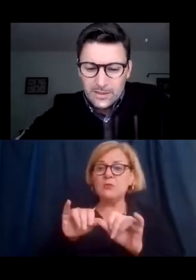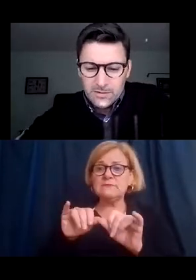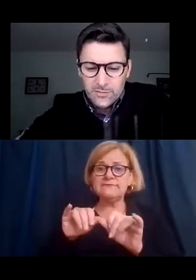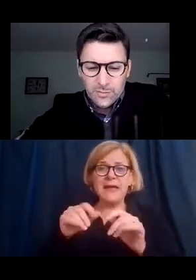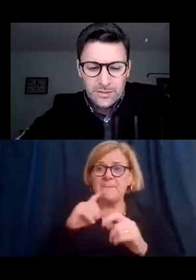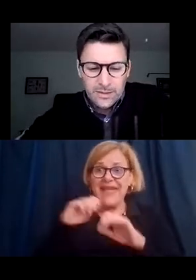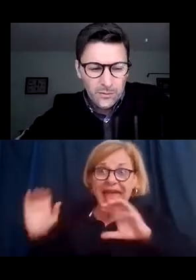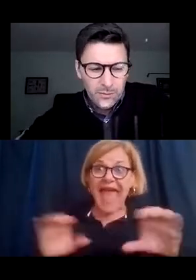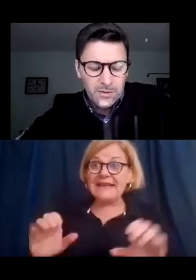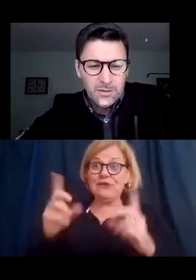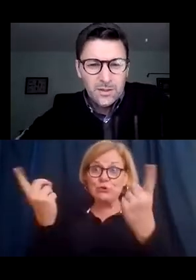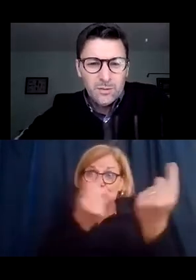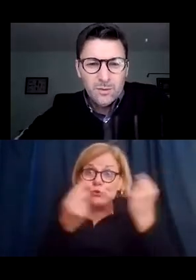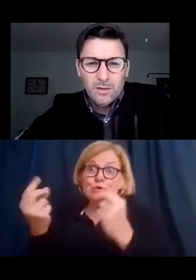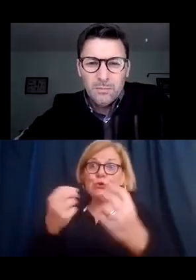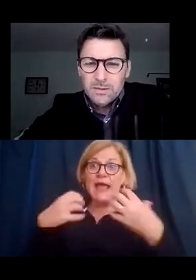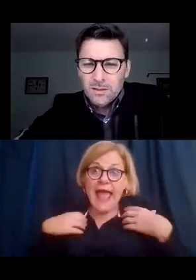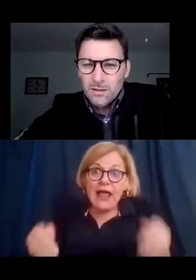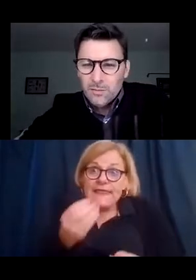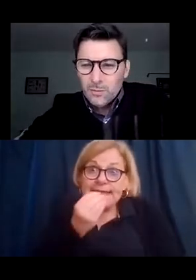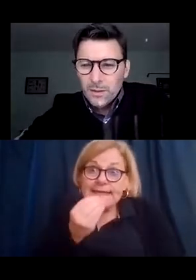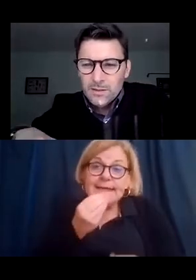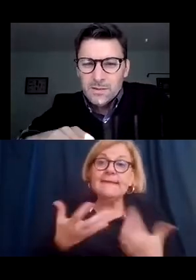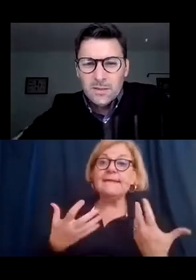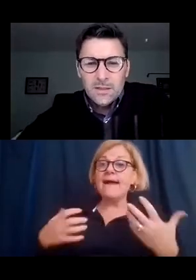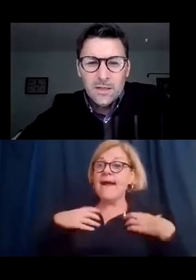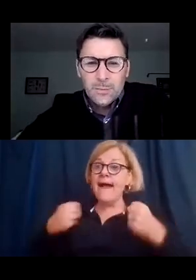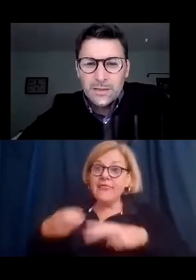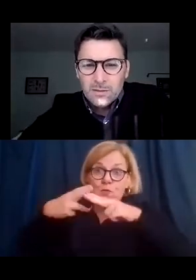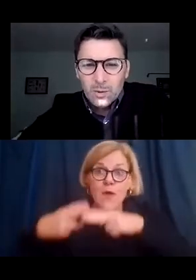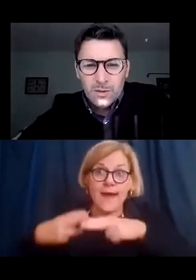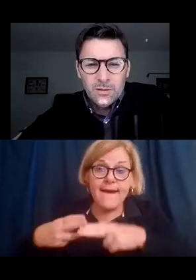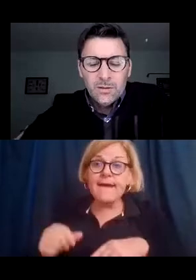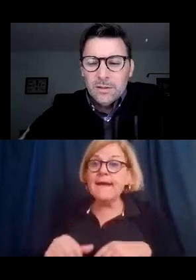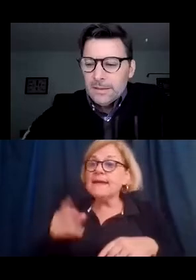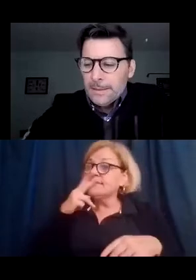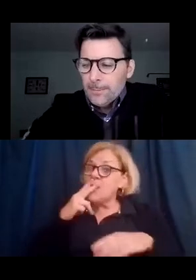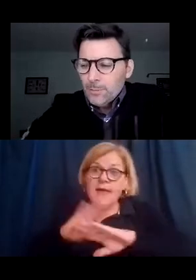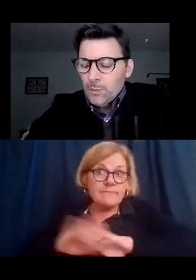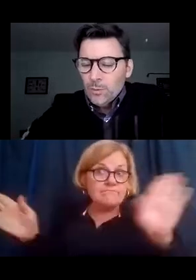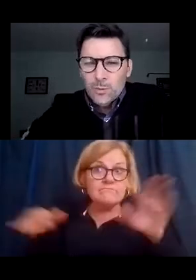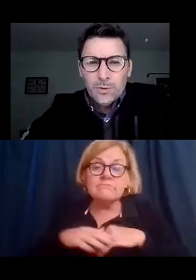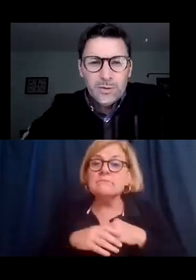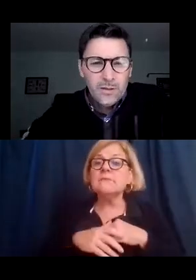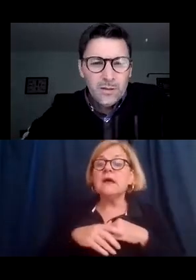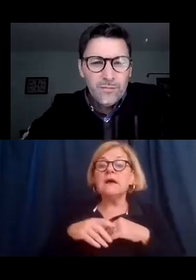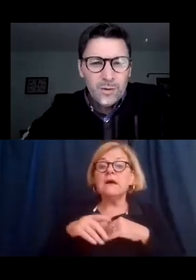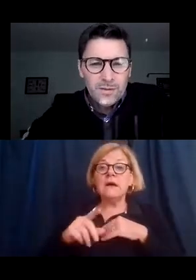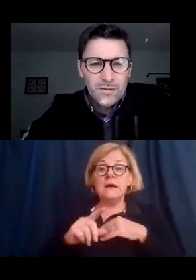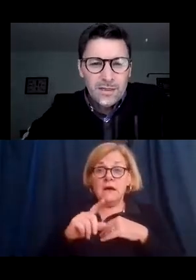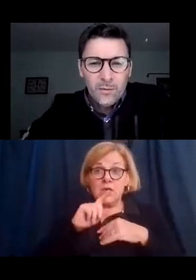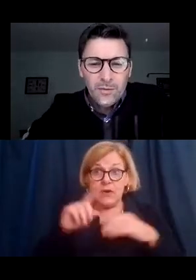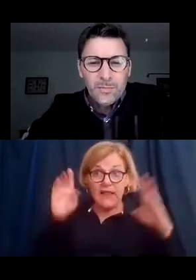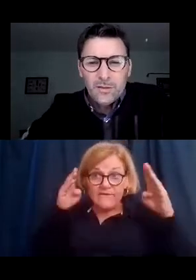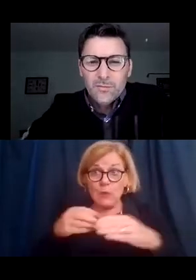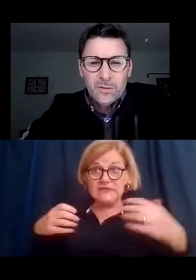very active, who eat healthy, who are maintaining healthy weights, not smoking, who really are focused